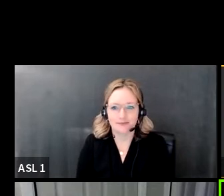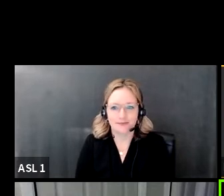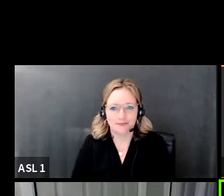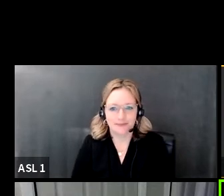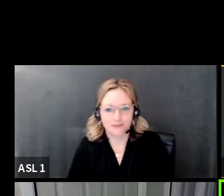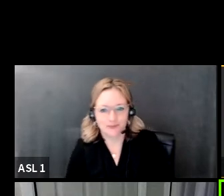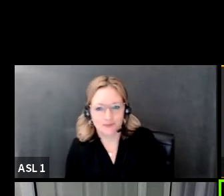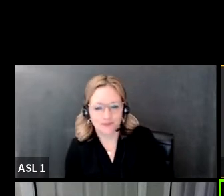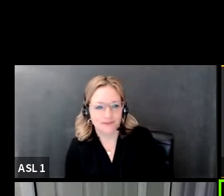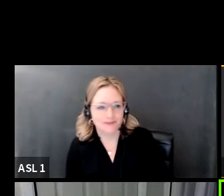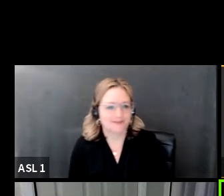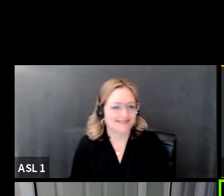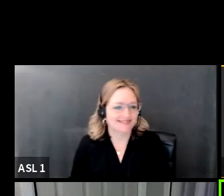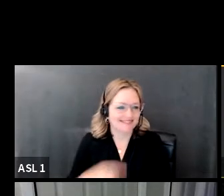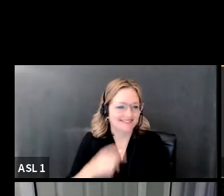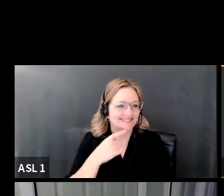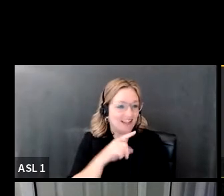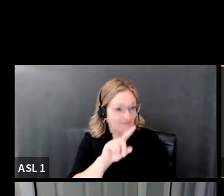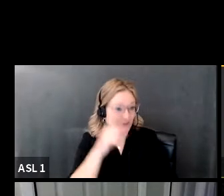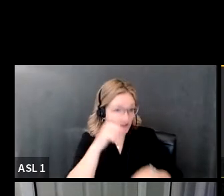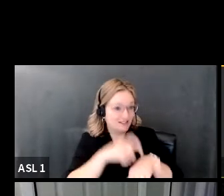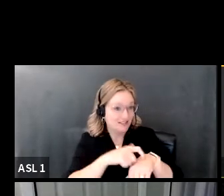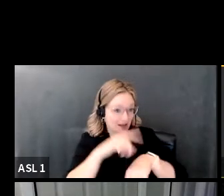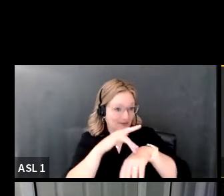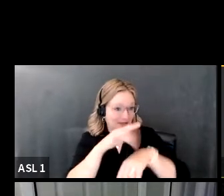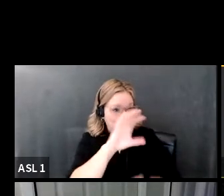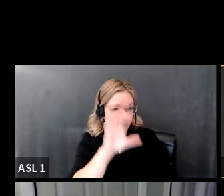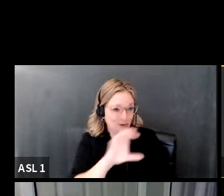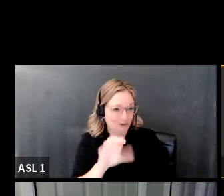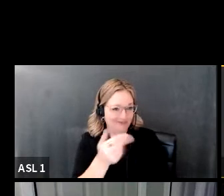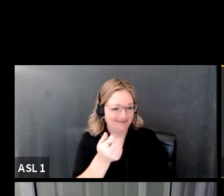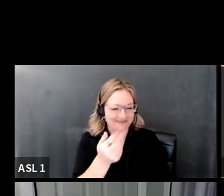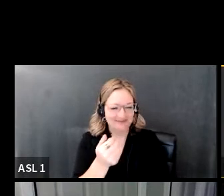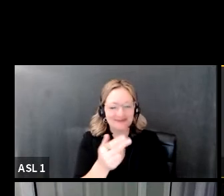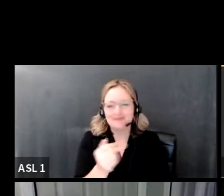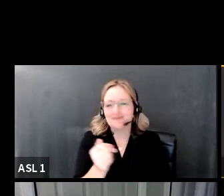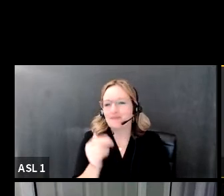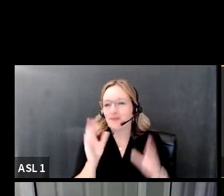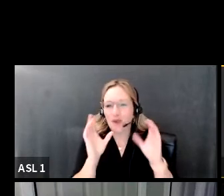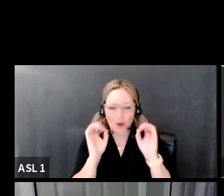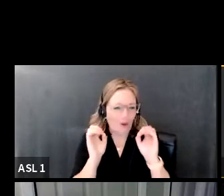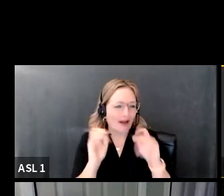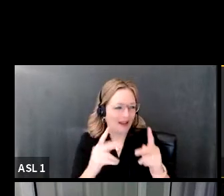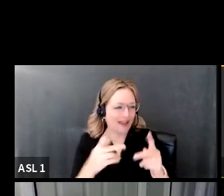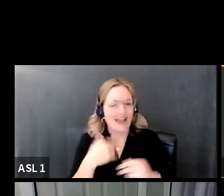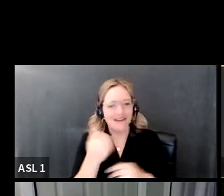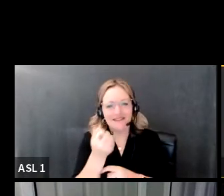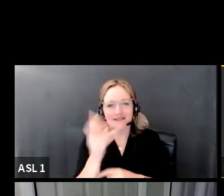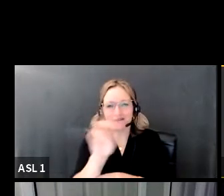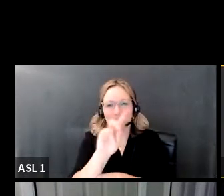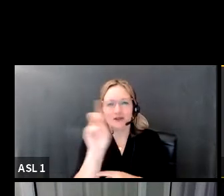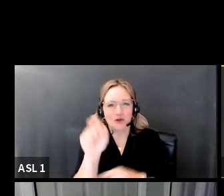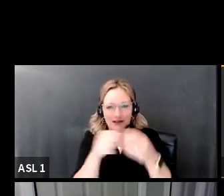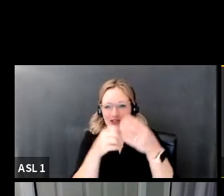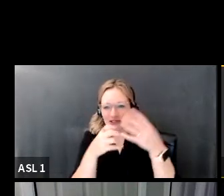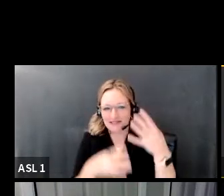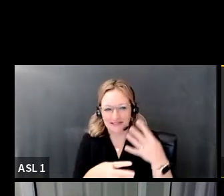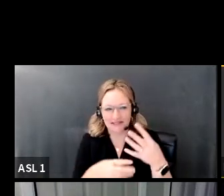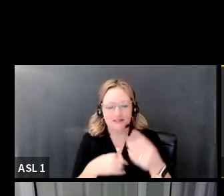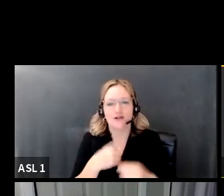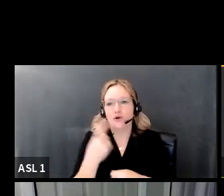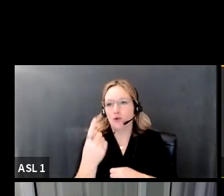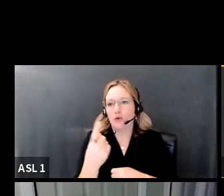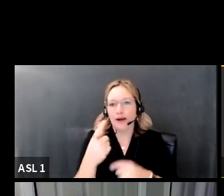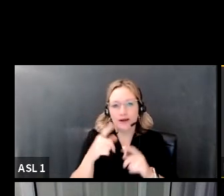no first time using zoom gosh okay i i have a number of questions i'm going to start with the ones arising out of the public